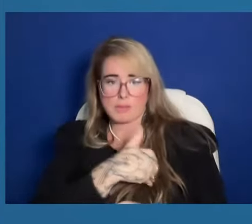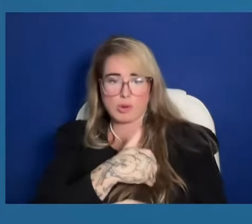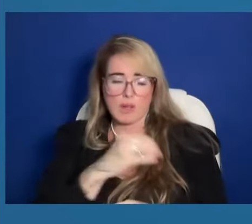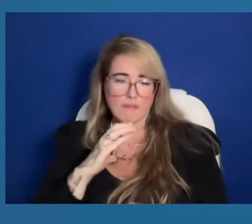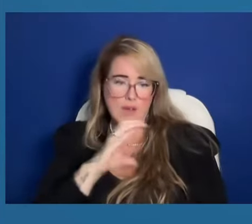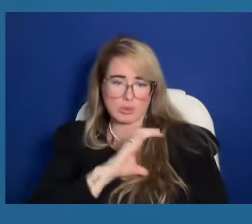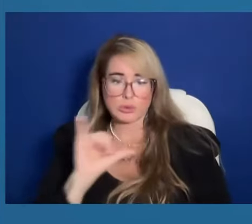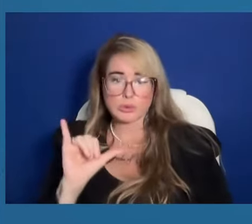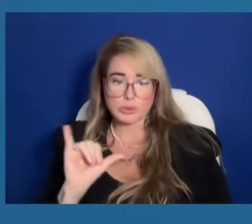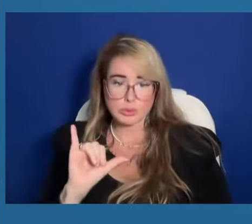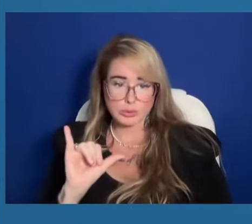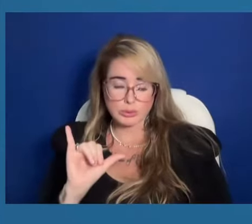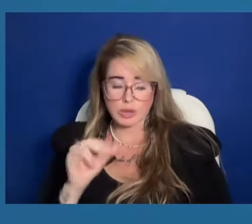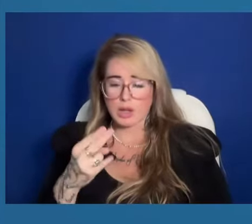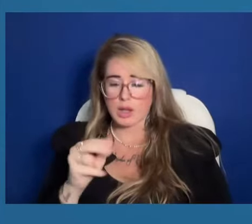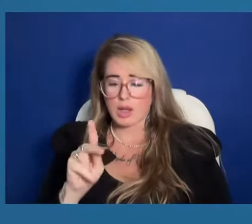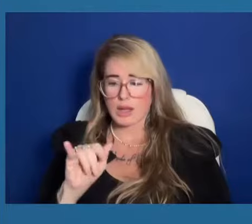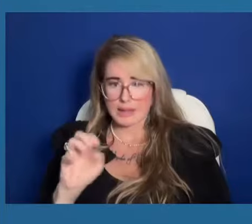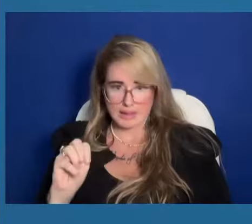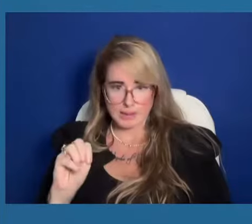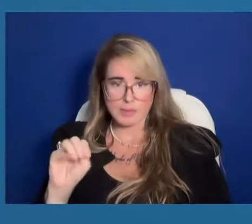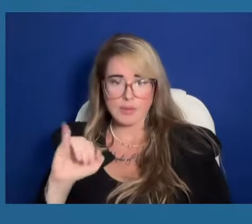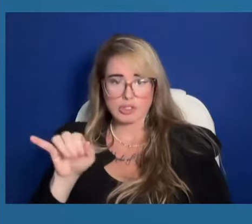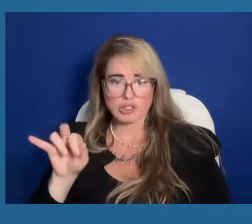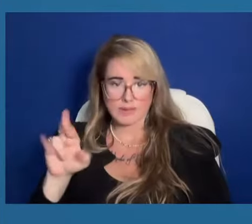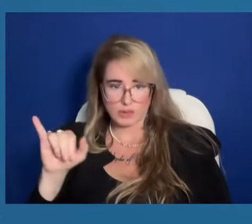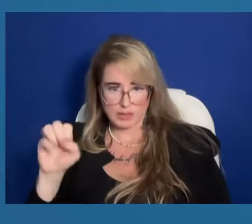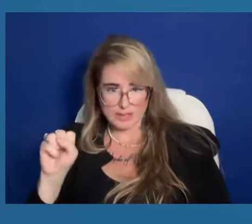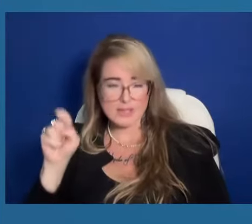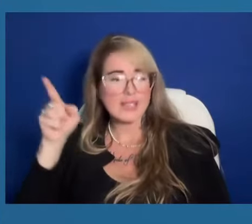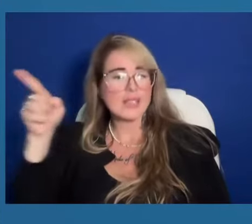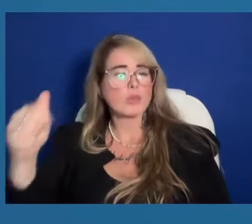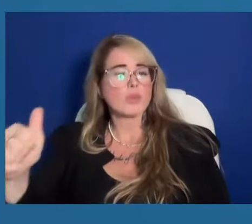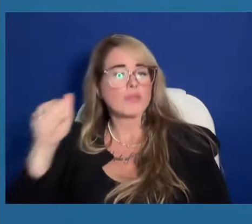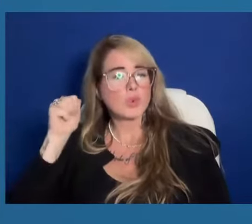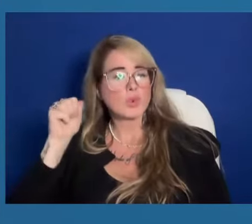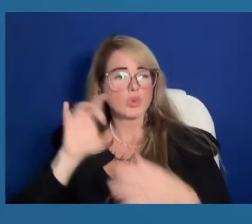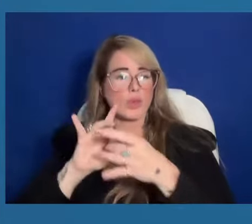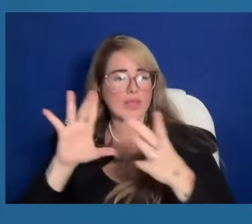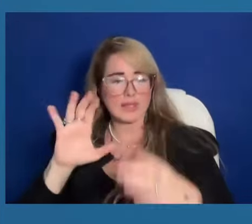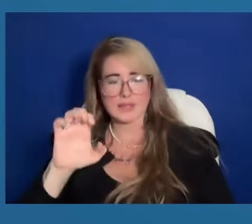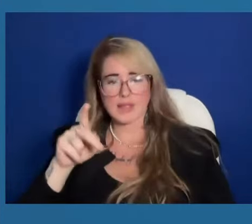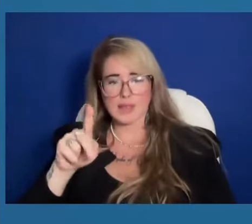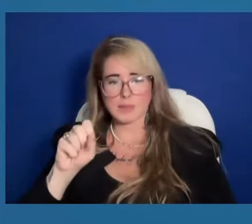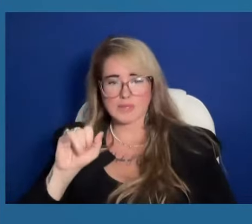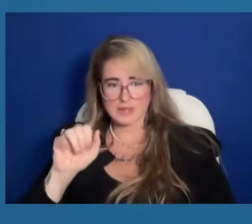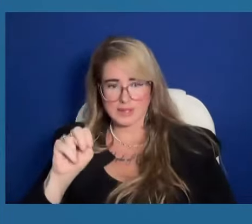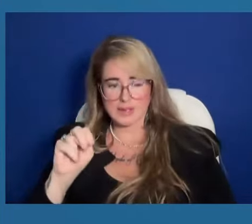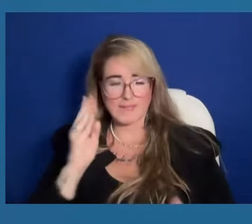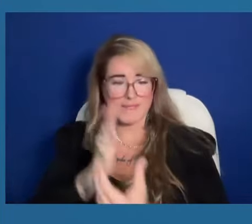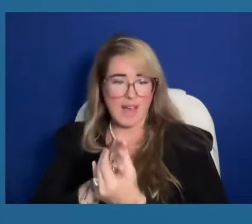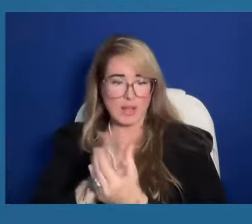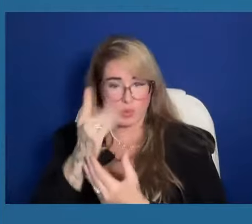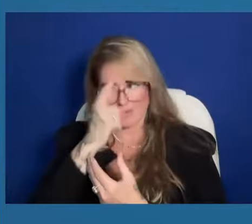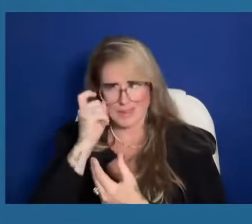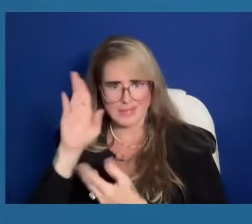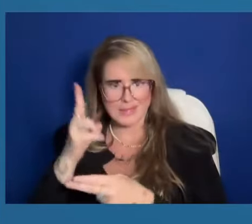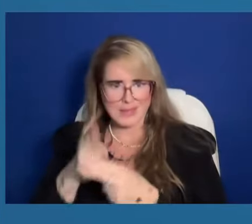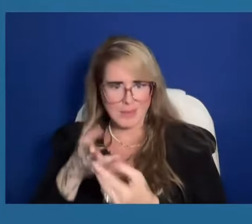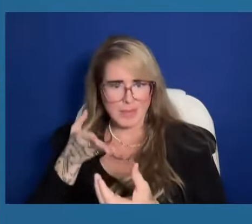Congress, Hakeem Jeffries. He refuses to release the Epstein files, probably because he's in them, going